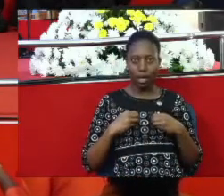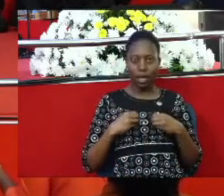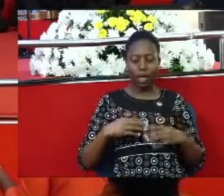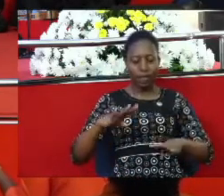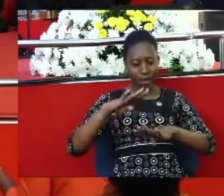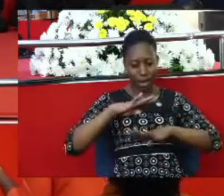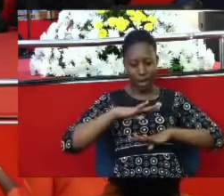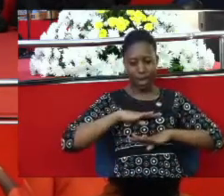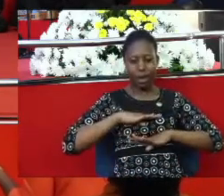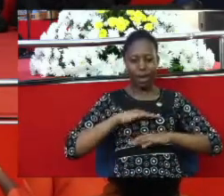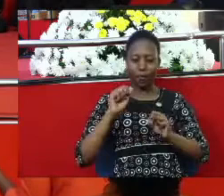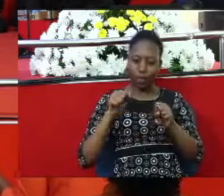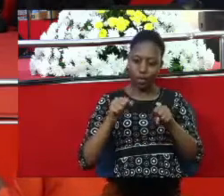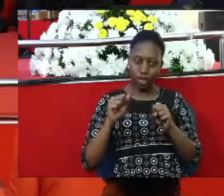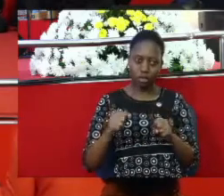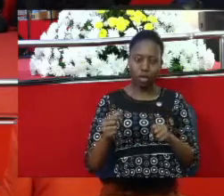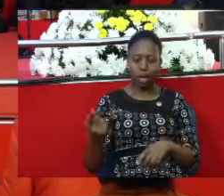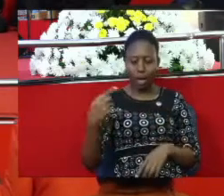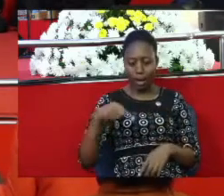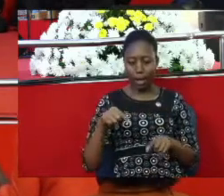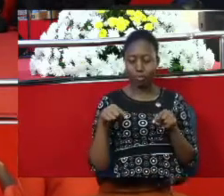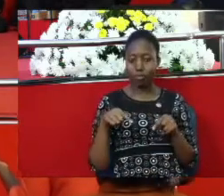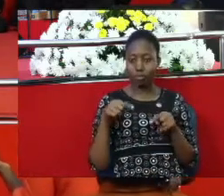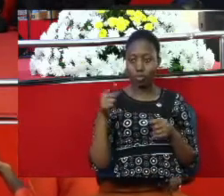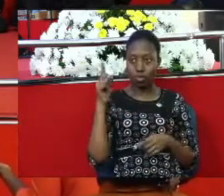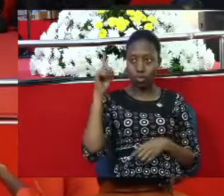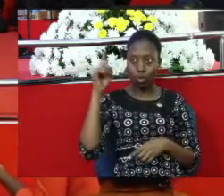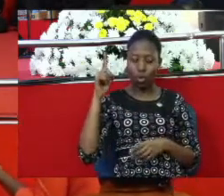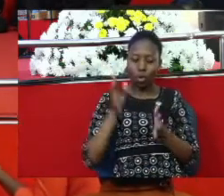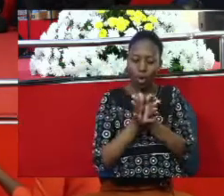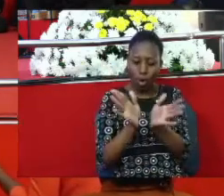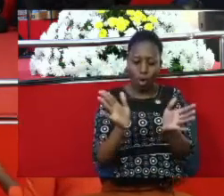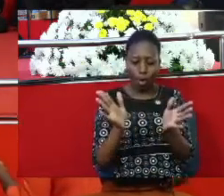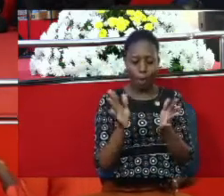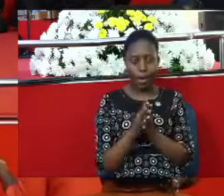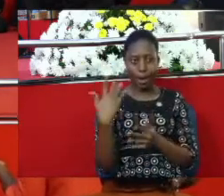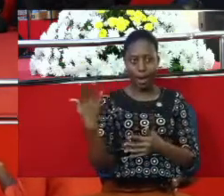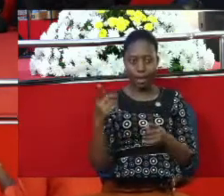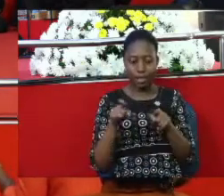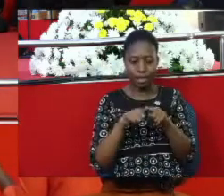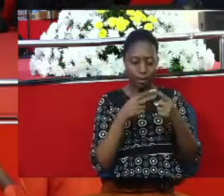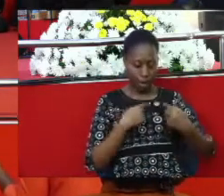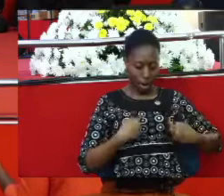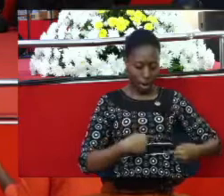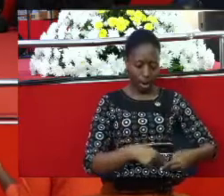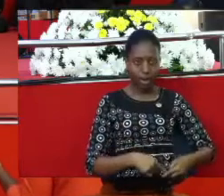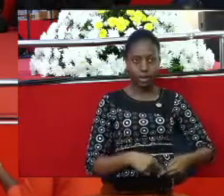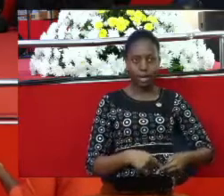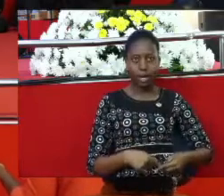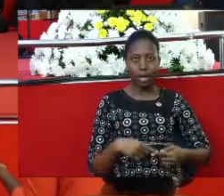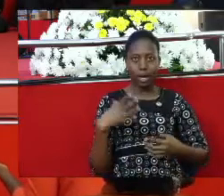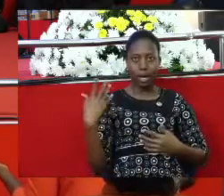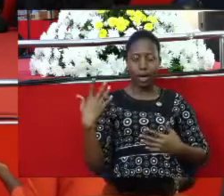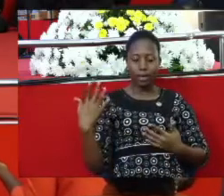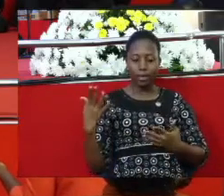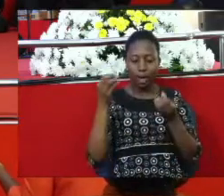I come to you with open hands, an open heart, pour into my hands miracles